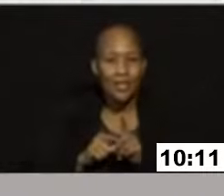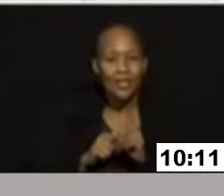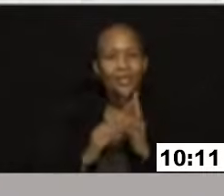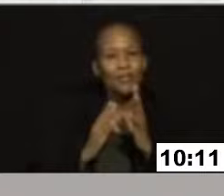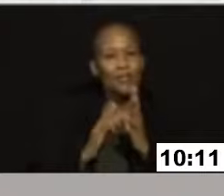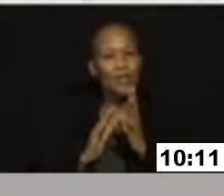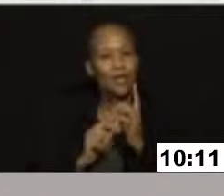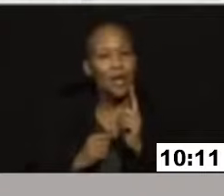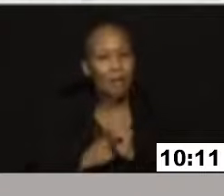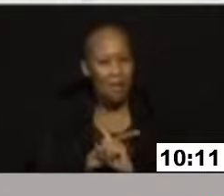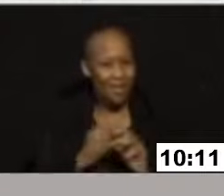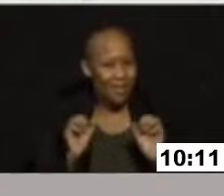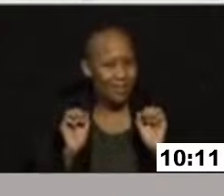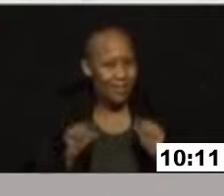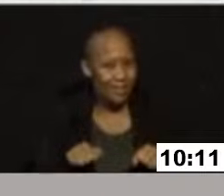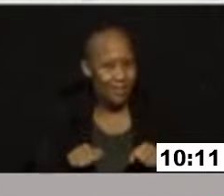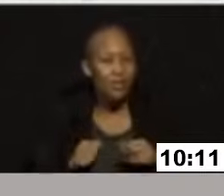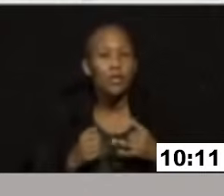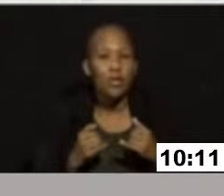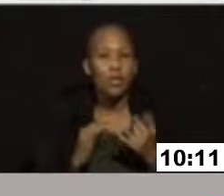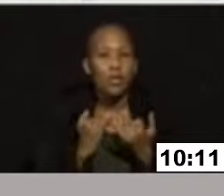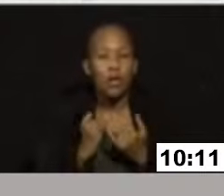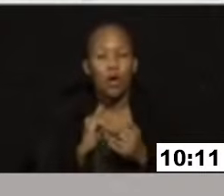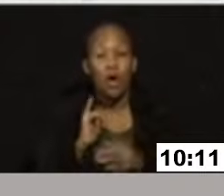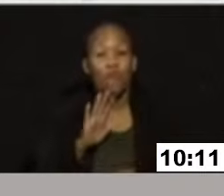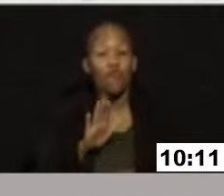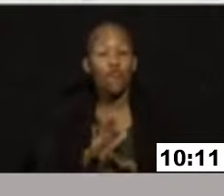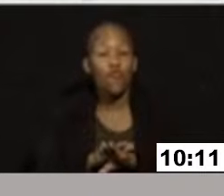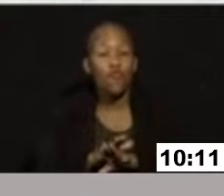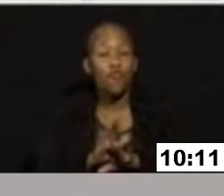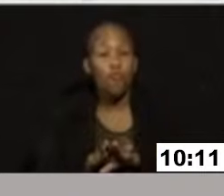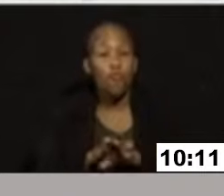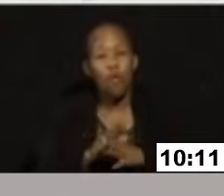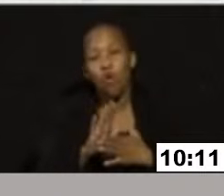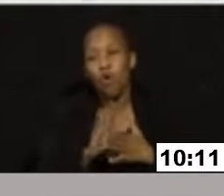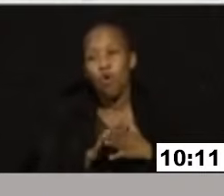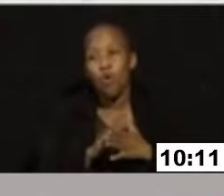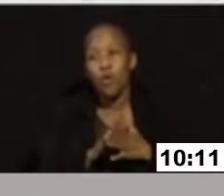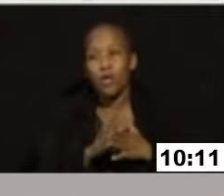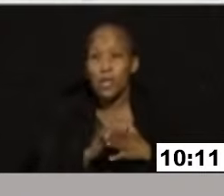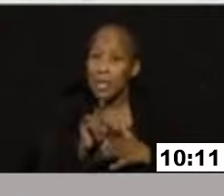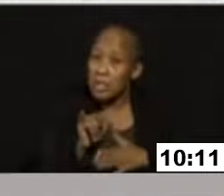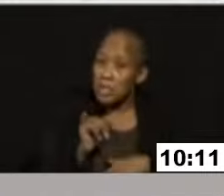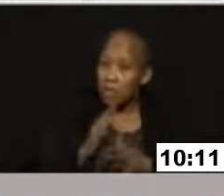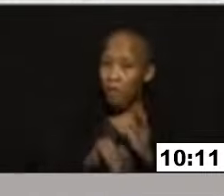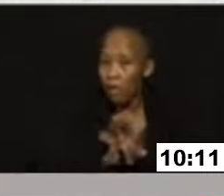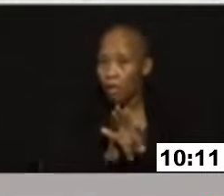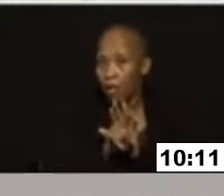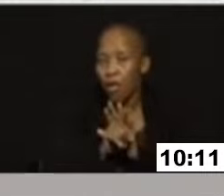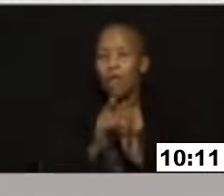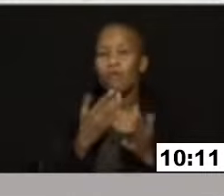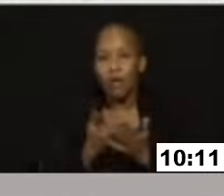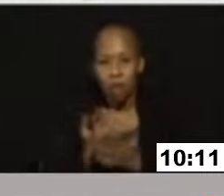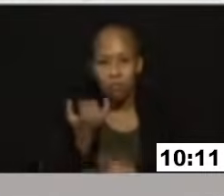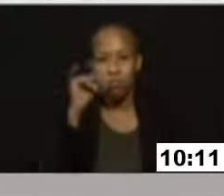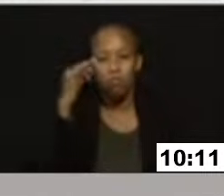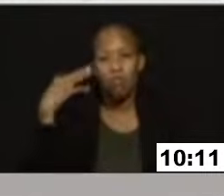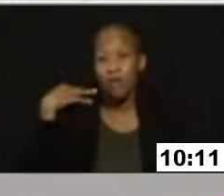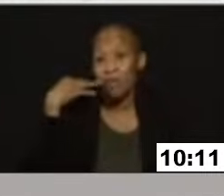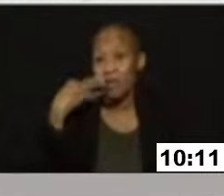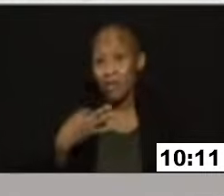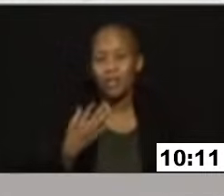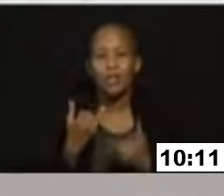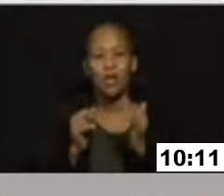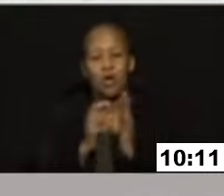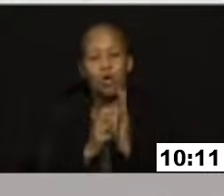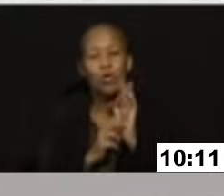that determination isn't made, that's a further reason for the application to be refused. So under the rules, you'll then see